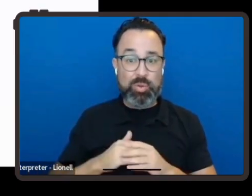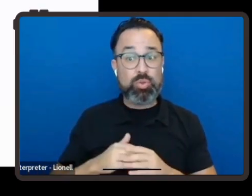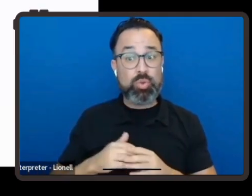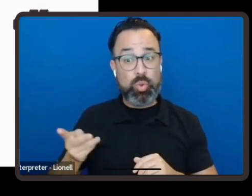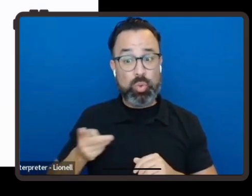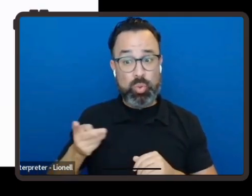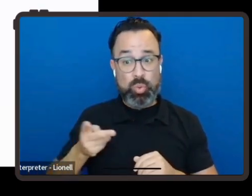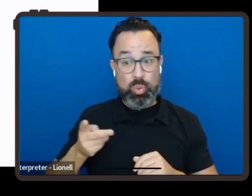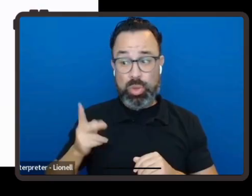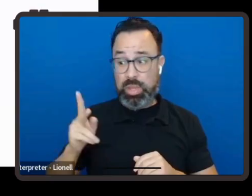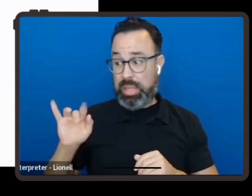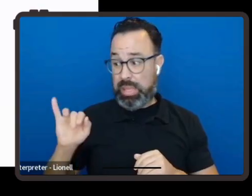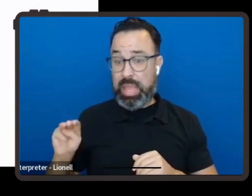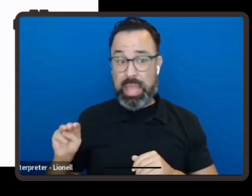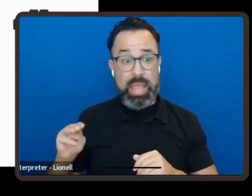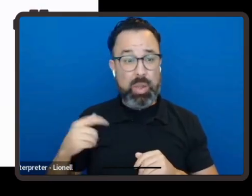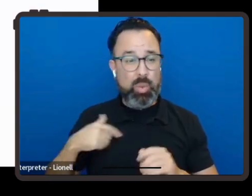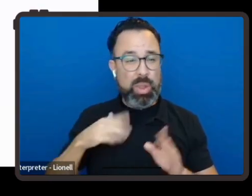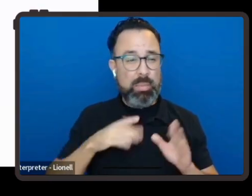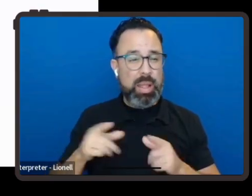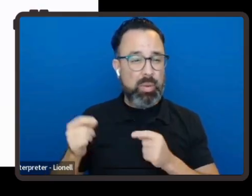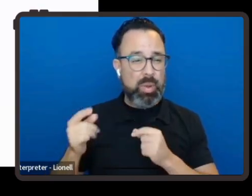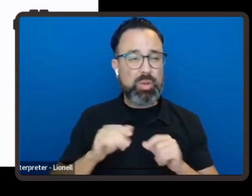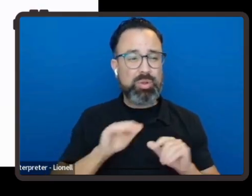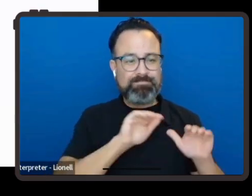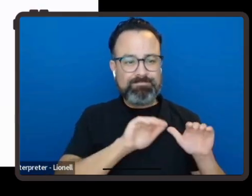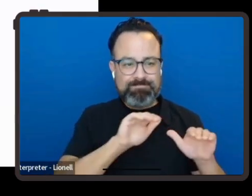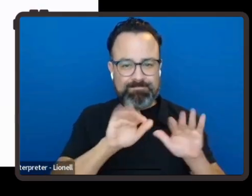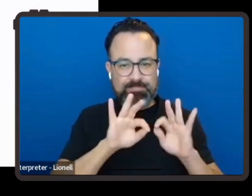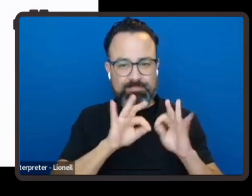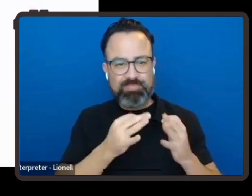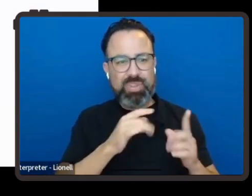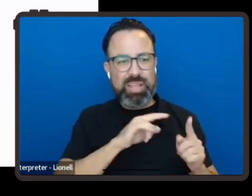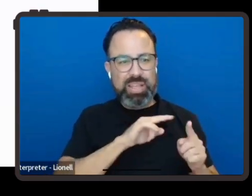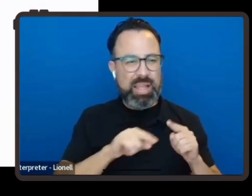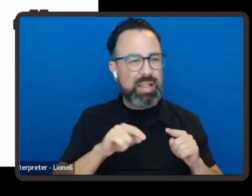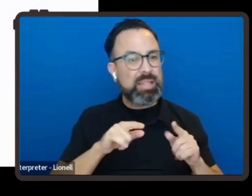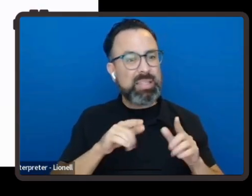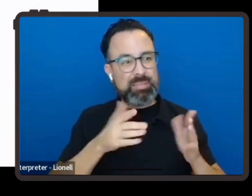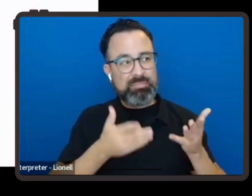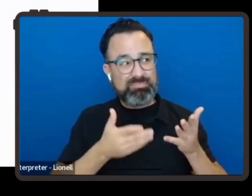more attention to osteoporosis to increase the awareness.